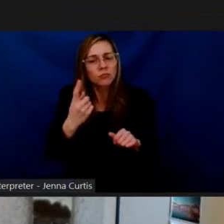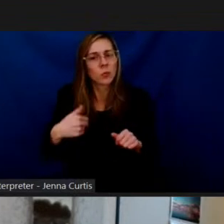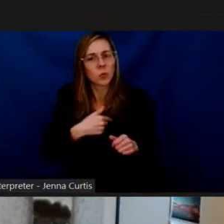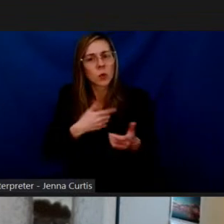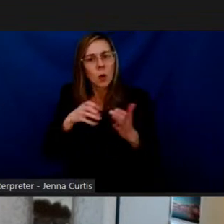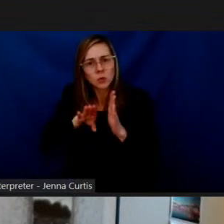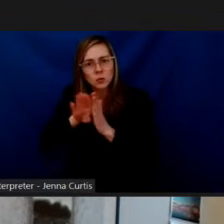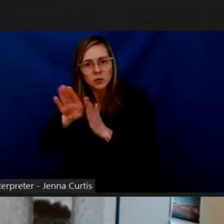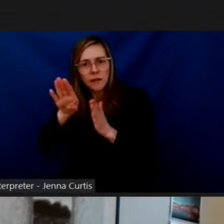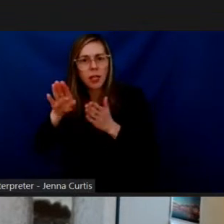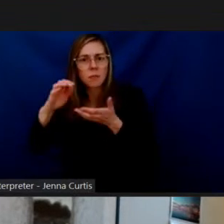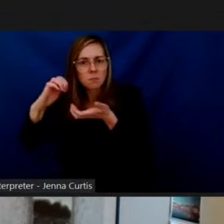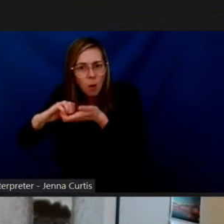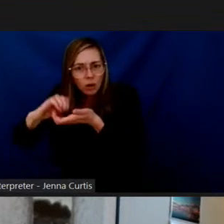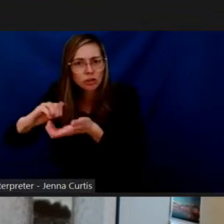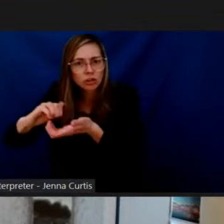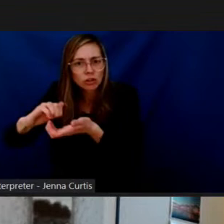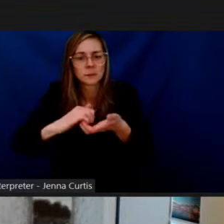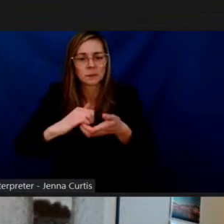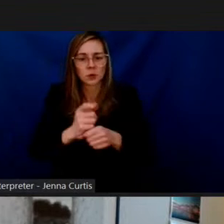have communicated that they have.